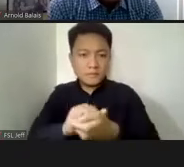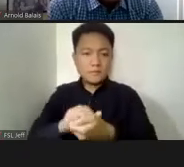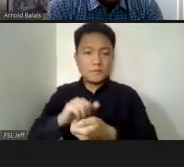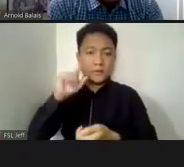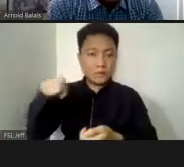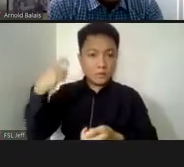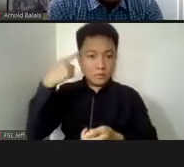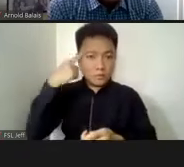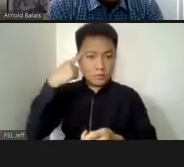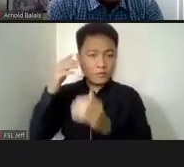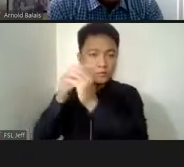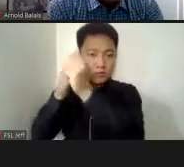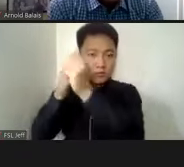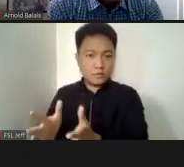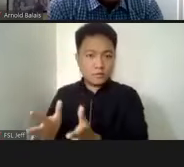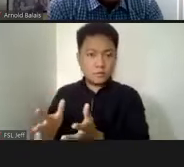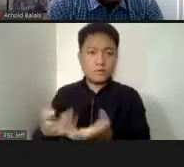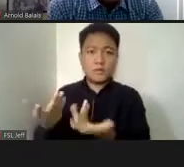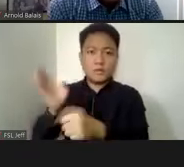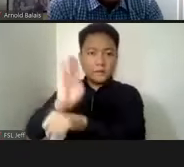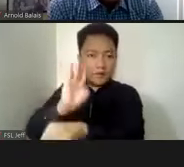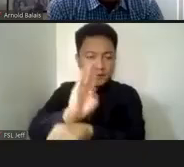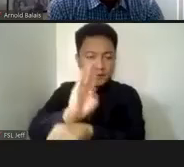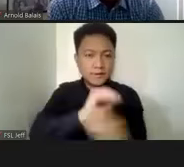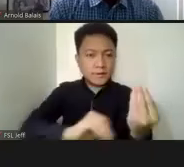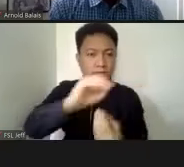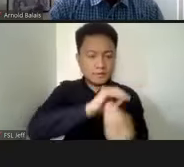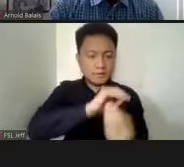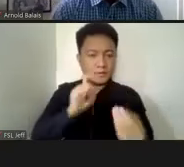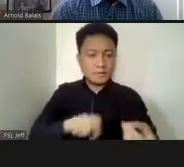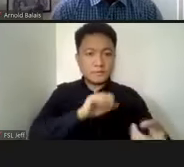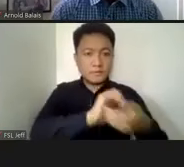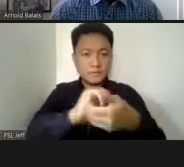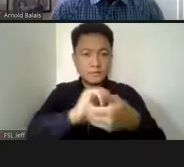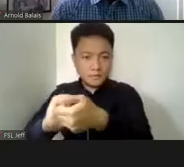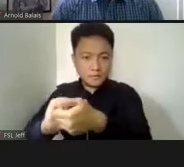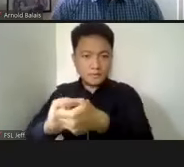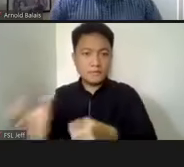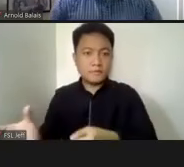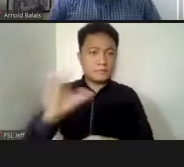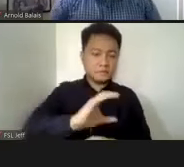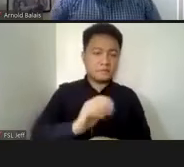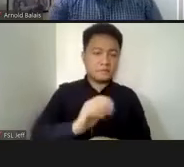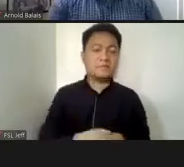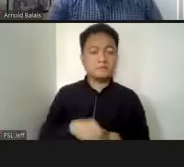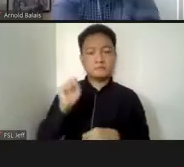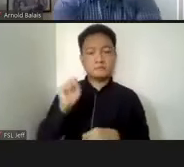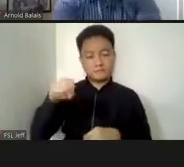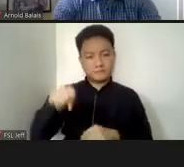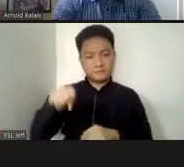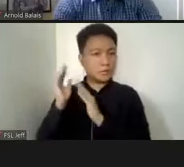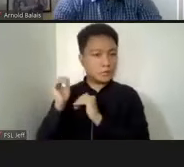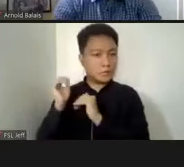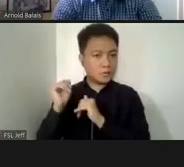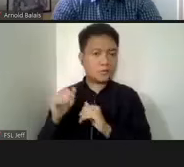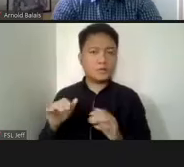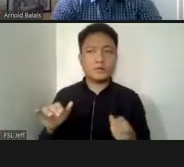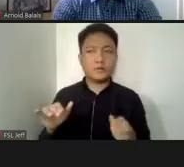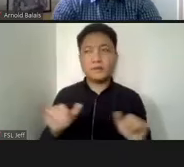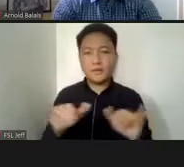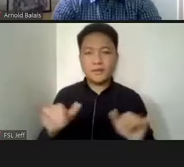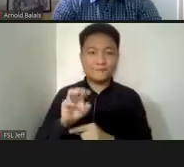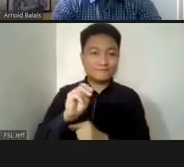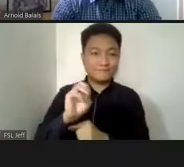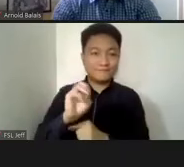no? Parang Juan Meralco Foundation. Si Carlos Capuchon, may question siya for